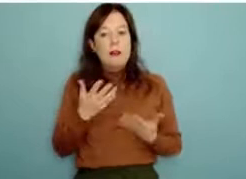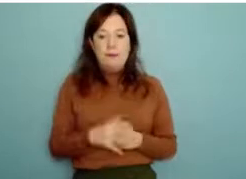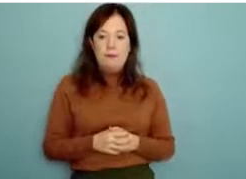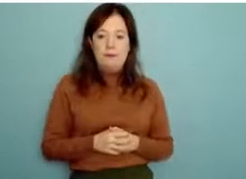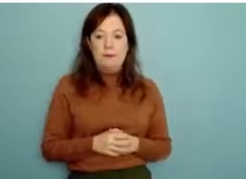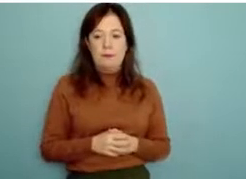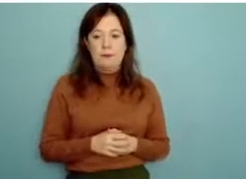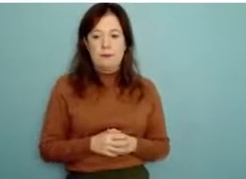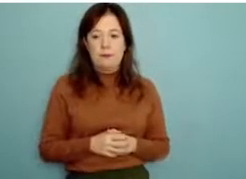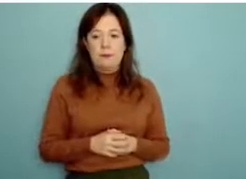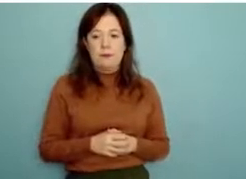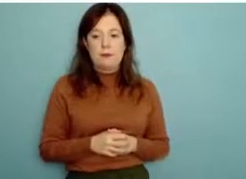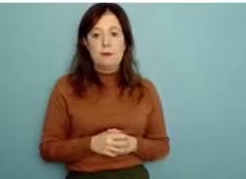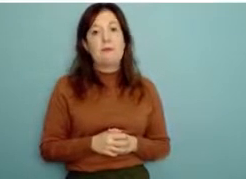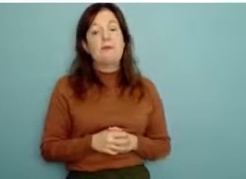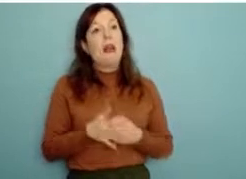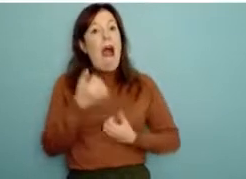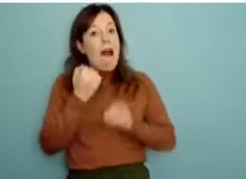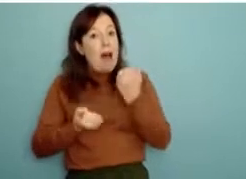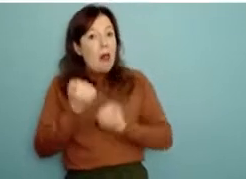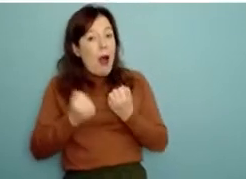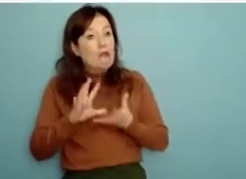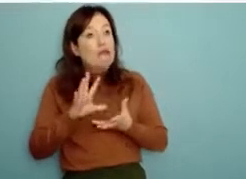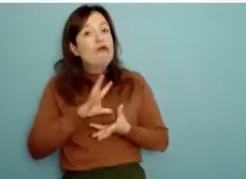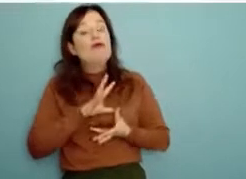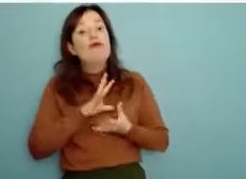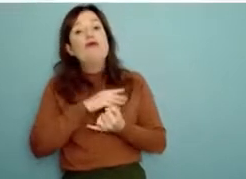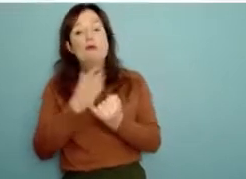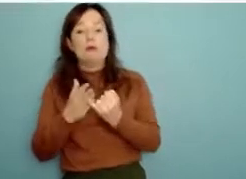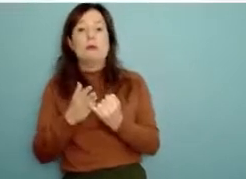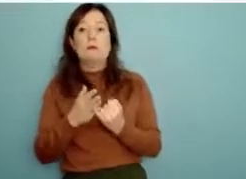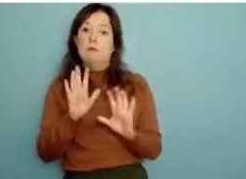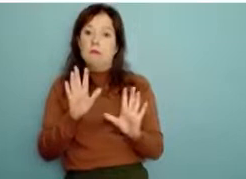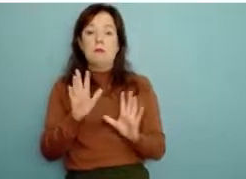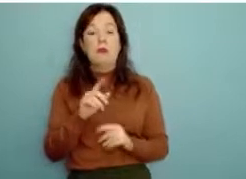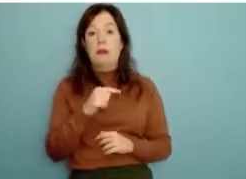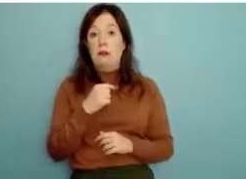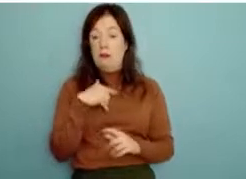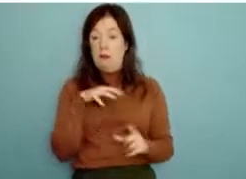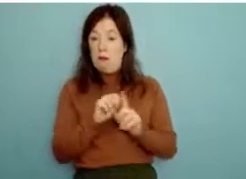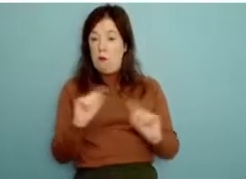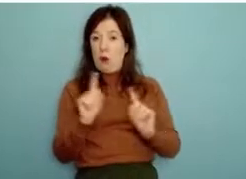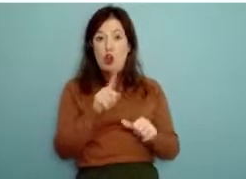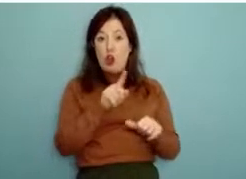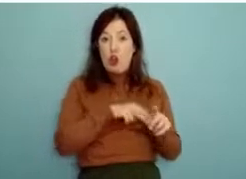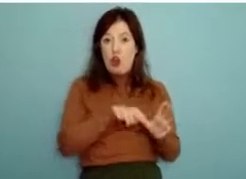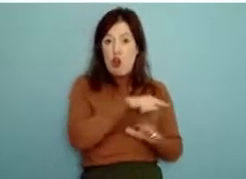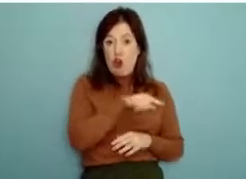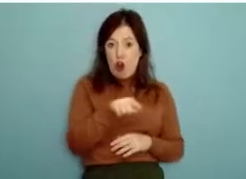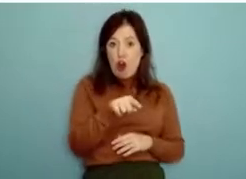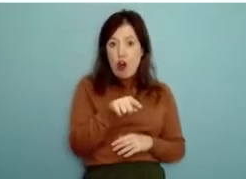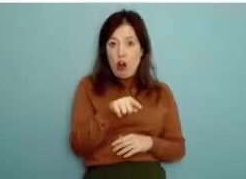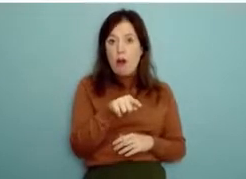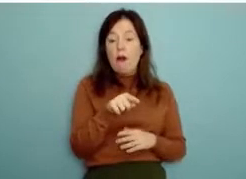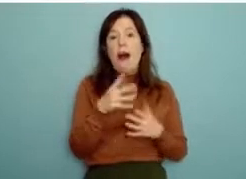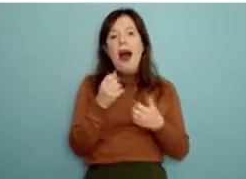enough, there was a bit of a trend that we found that younger service users and those with high severity of general symptoms or